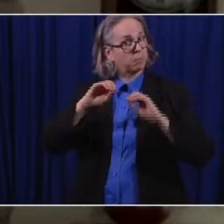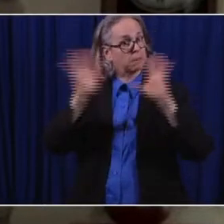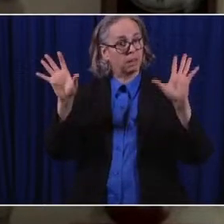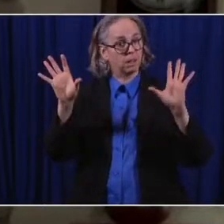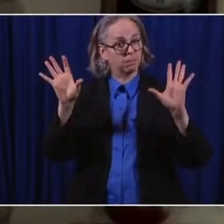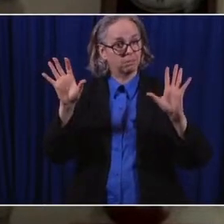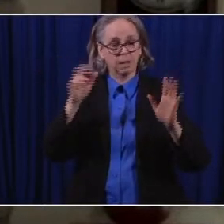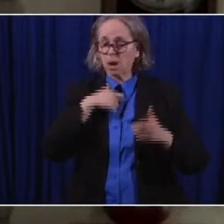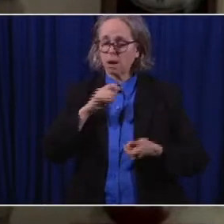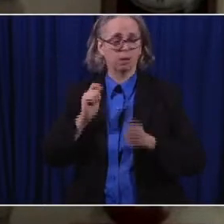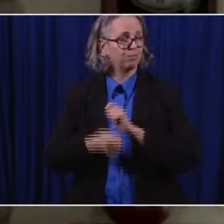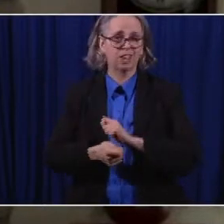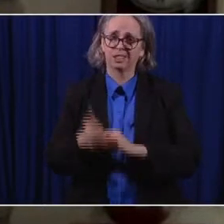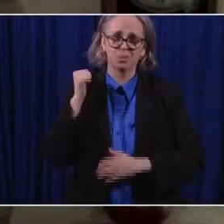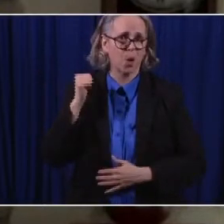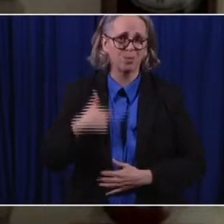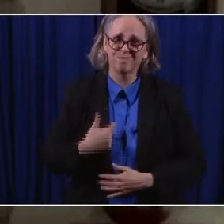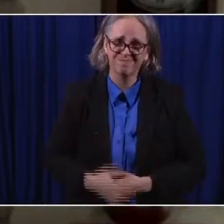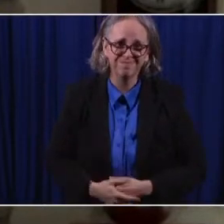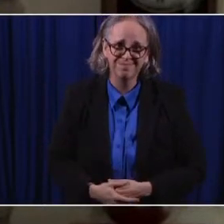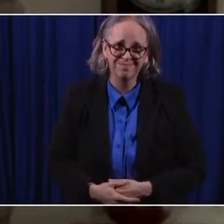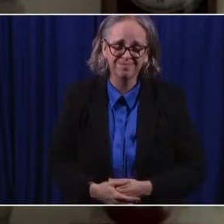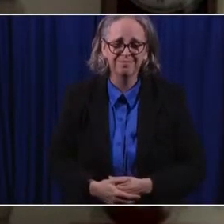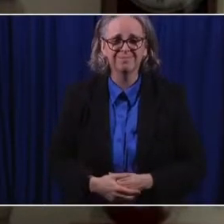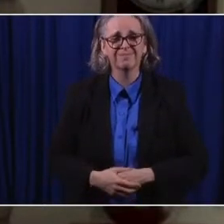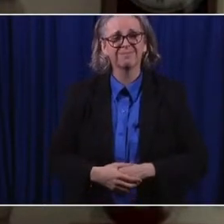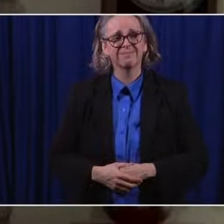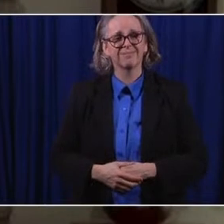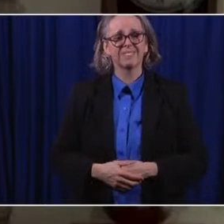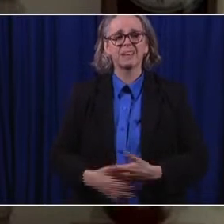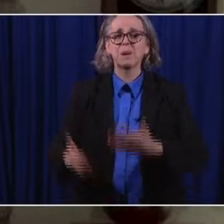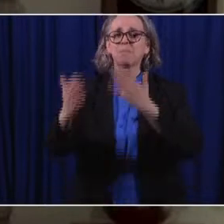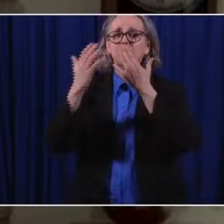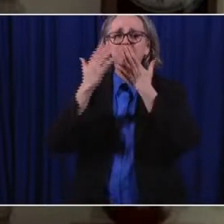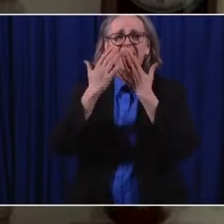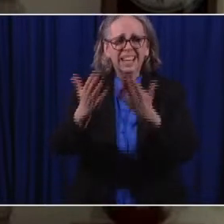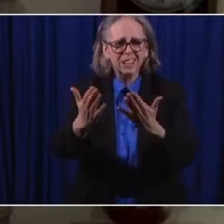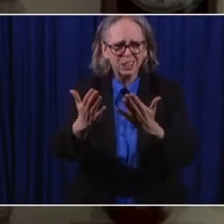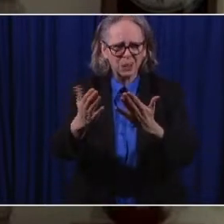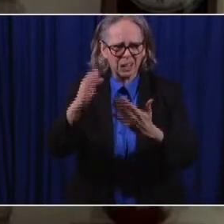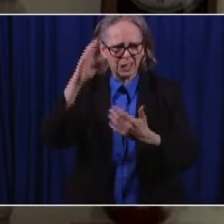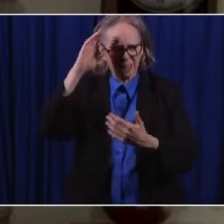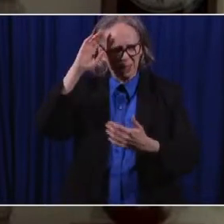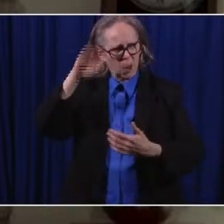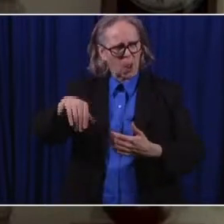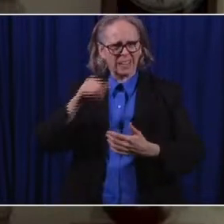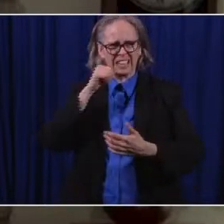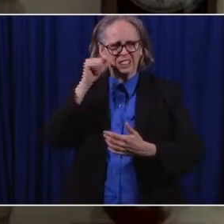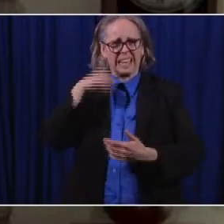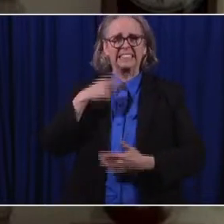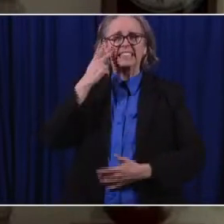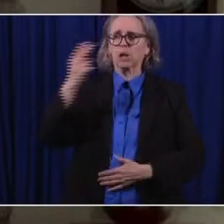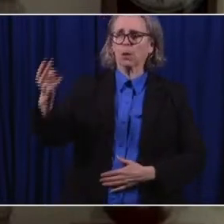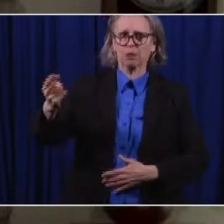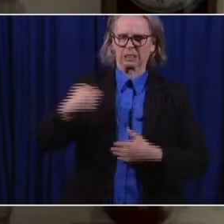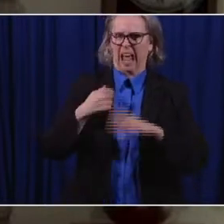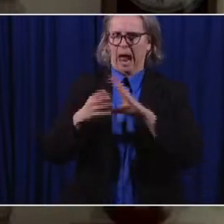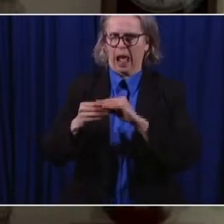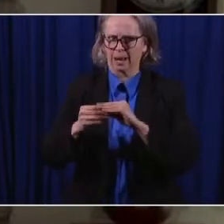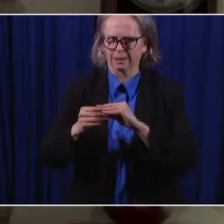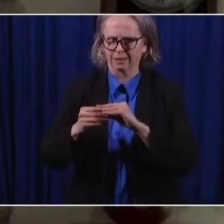So we thank you all very, very much. And I know yesterday I said we'd see you Thursday, and now we're back today. But